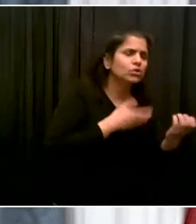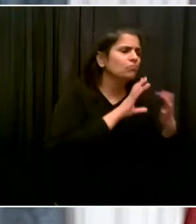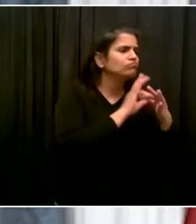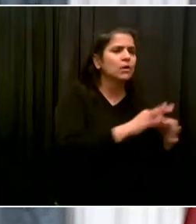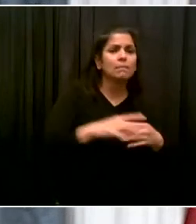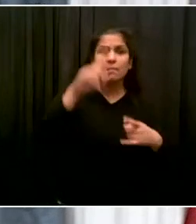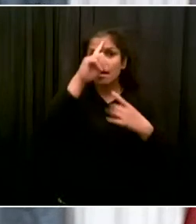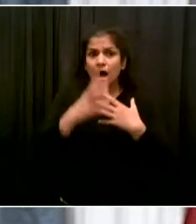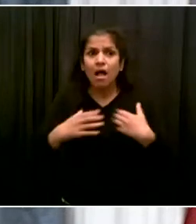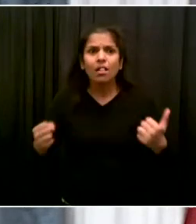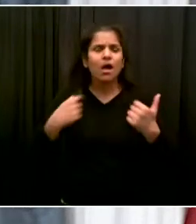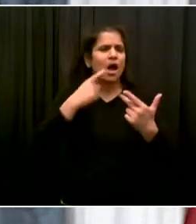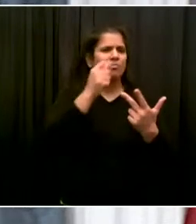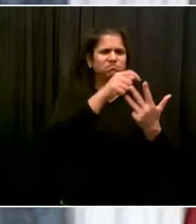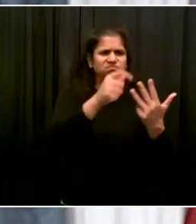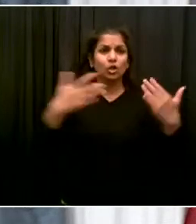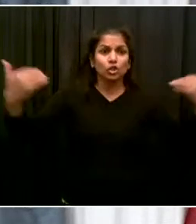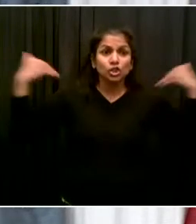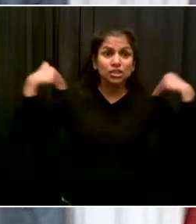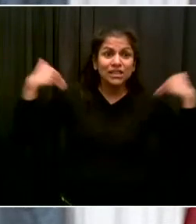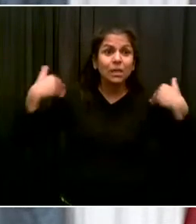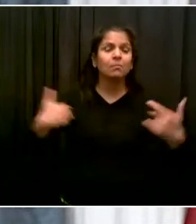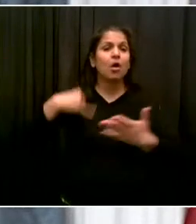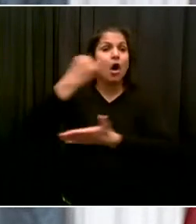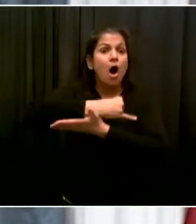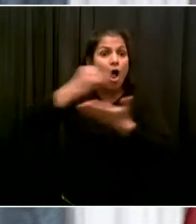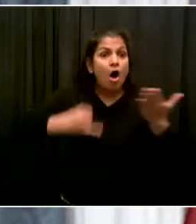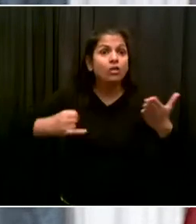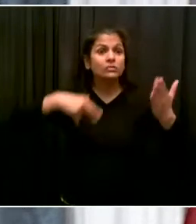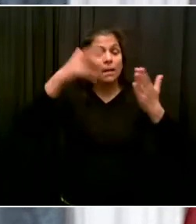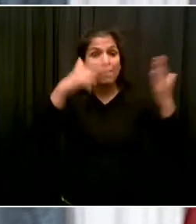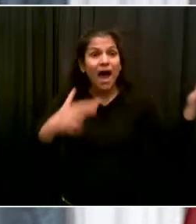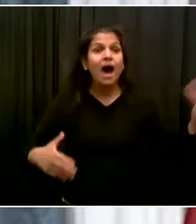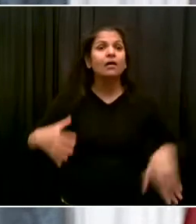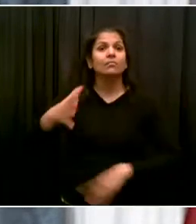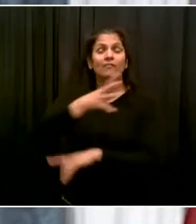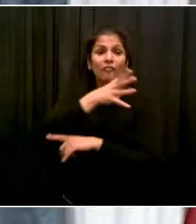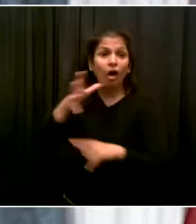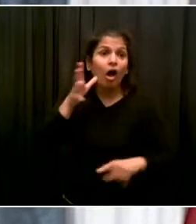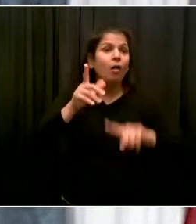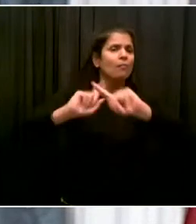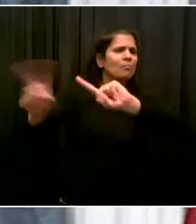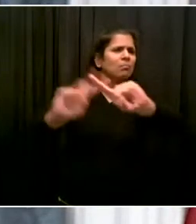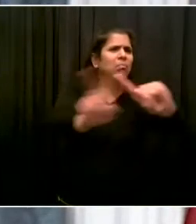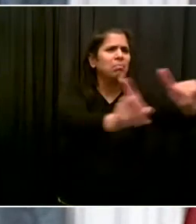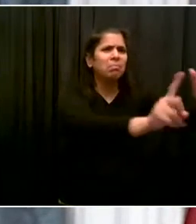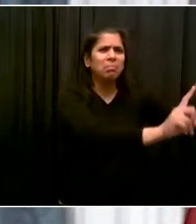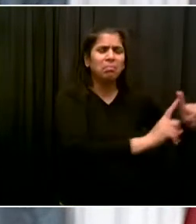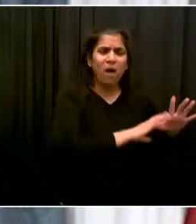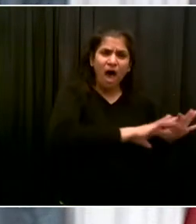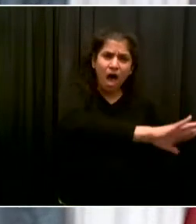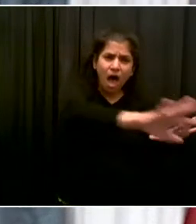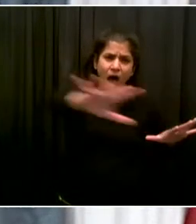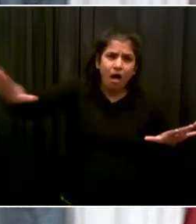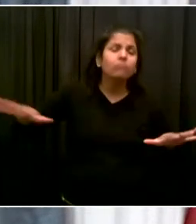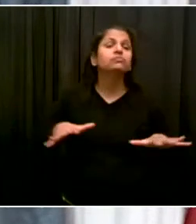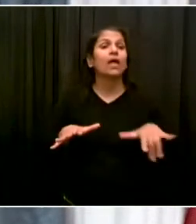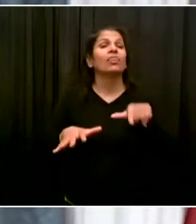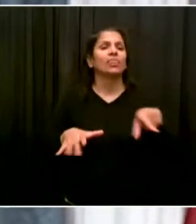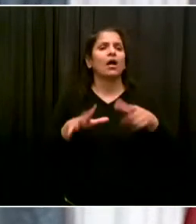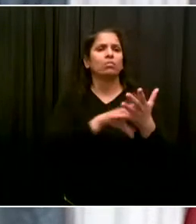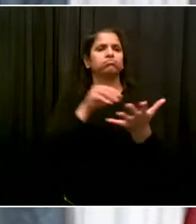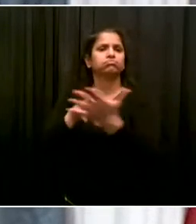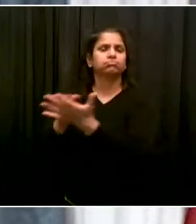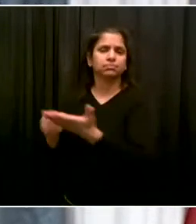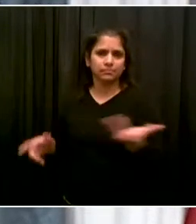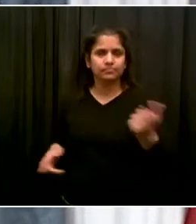of our families and schools, we are embarking on an unprecedented reimagining of what summer needs to be for our children